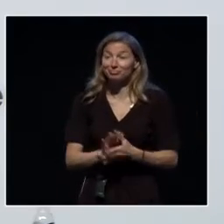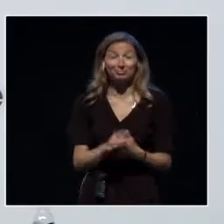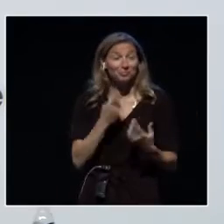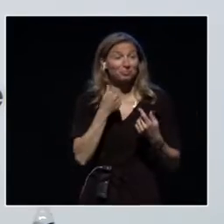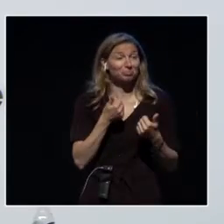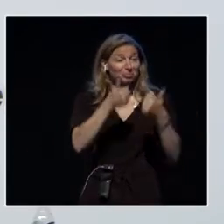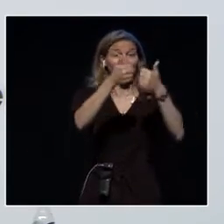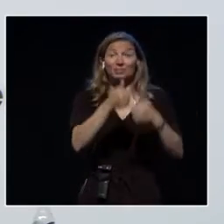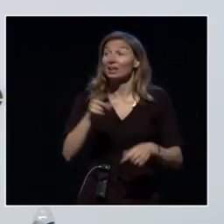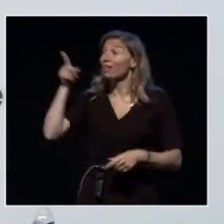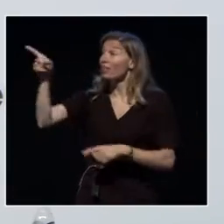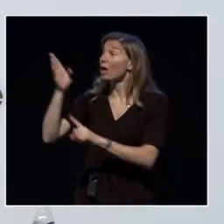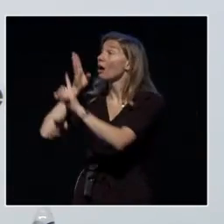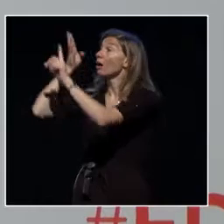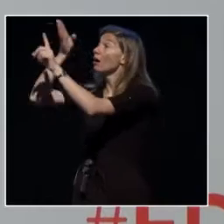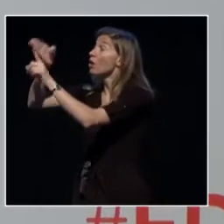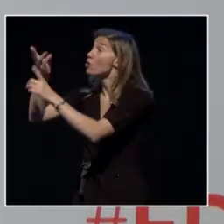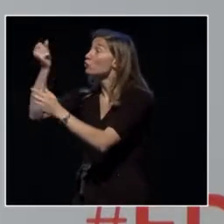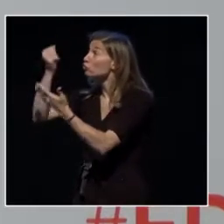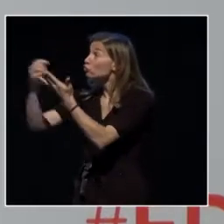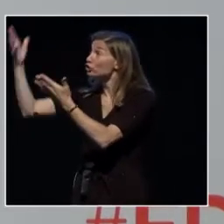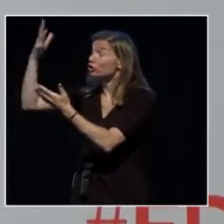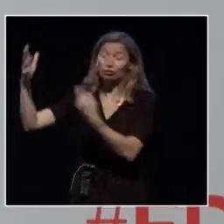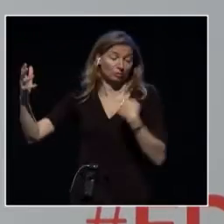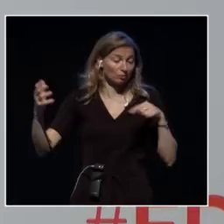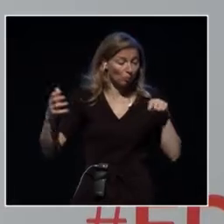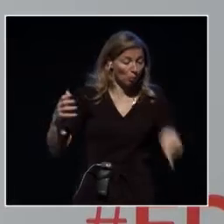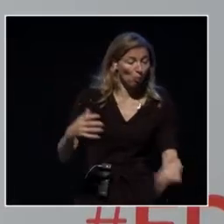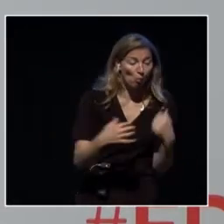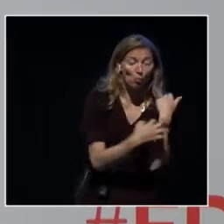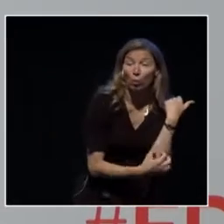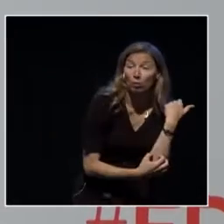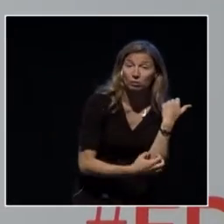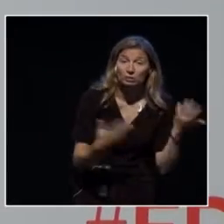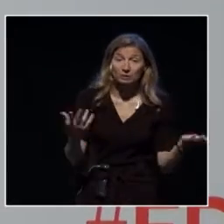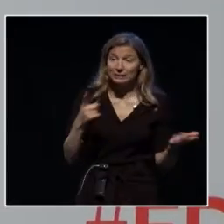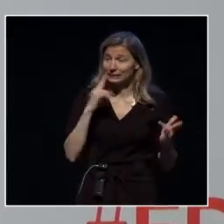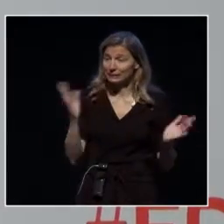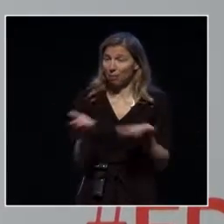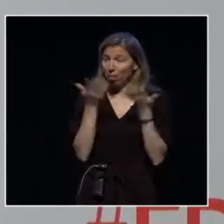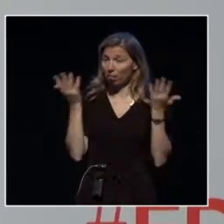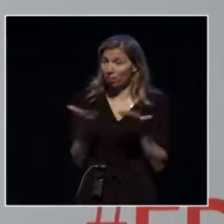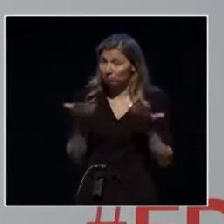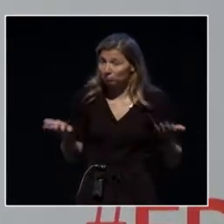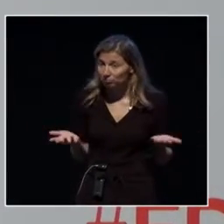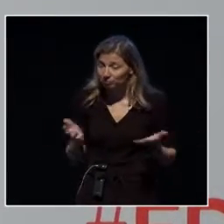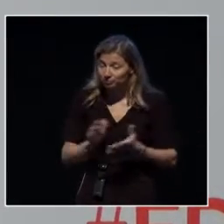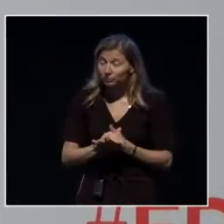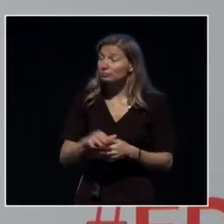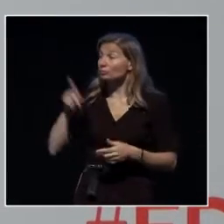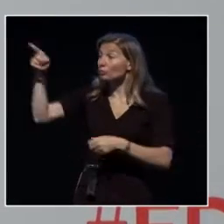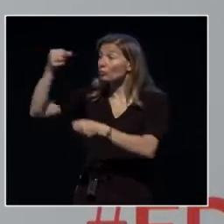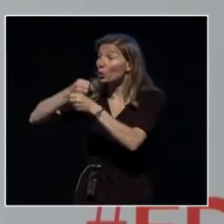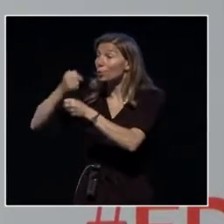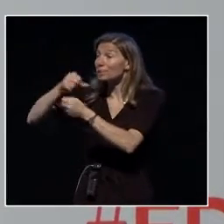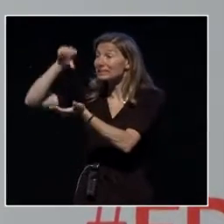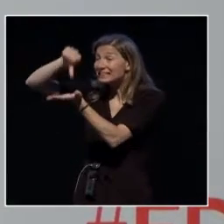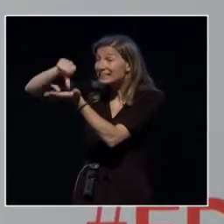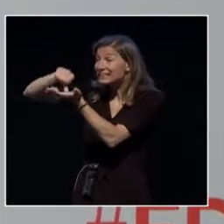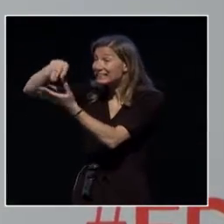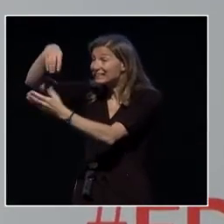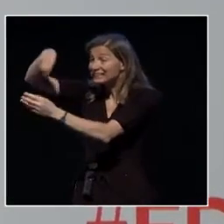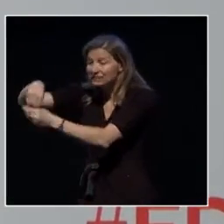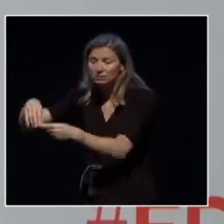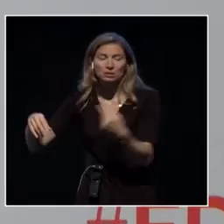They go to the rich, I go to the poor. Very simple thing. And they work in the city center, I go